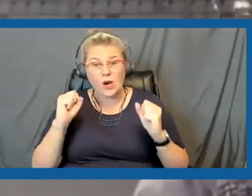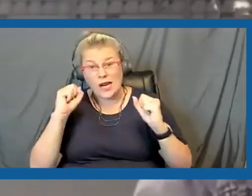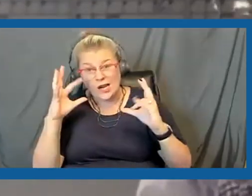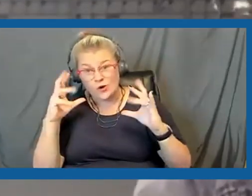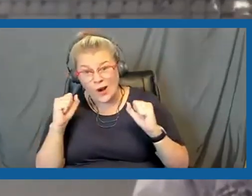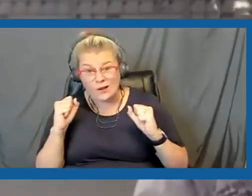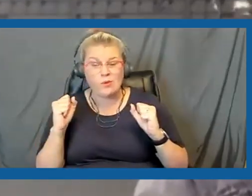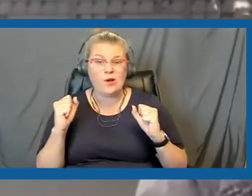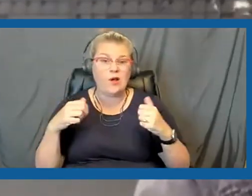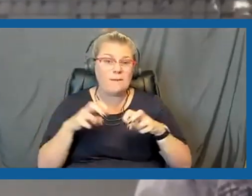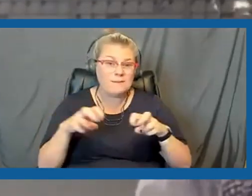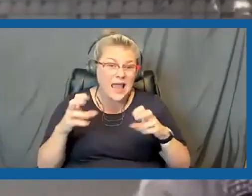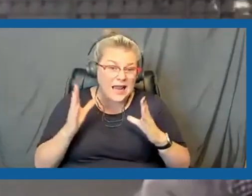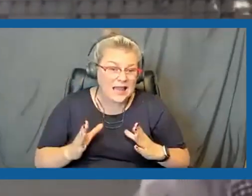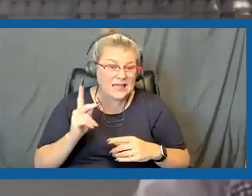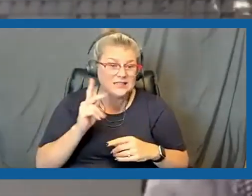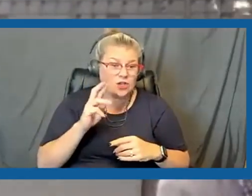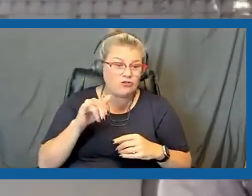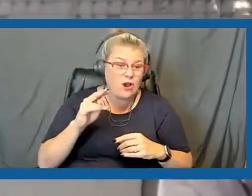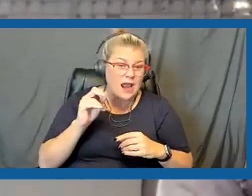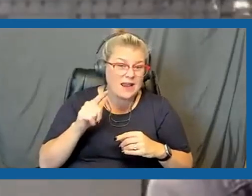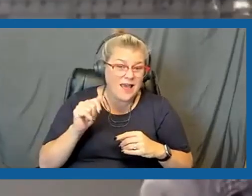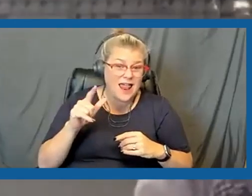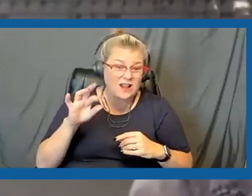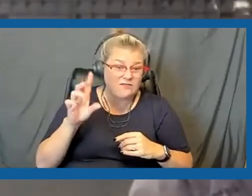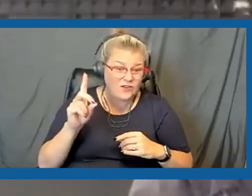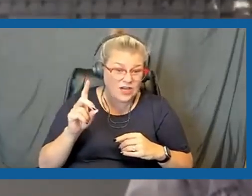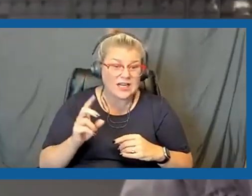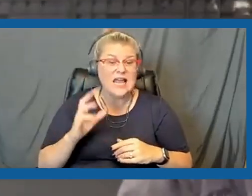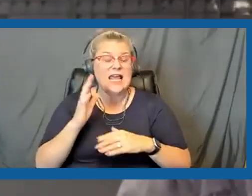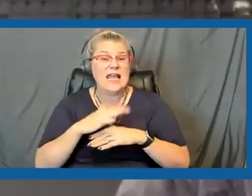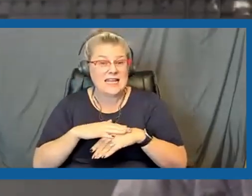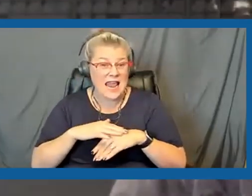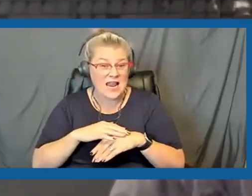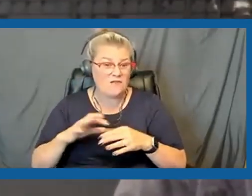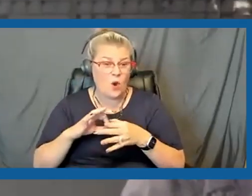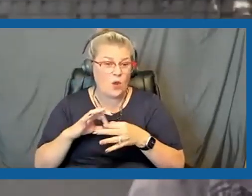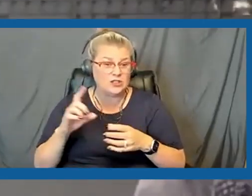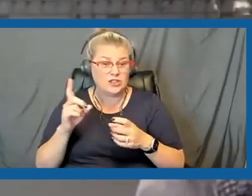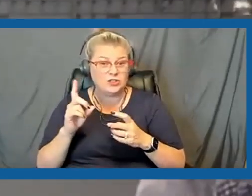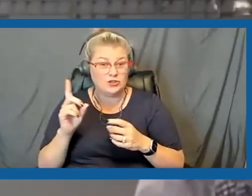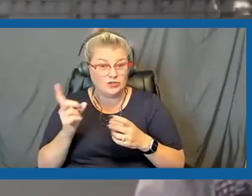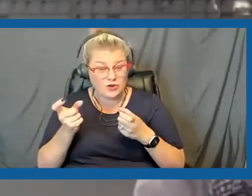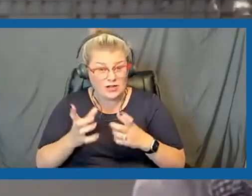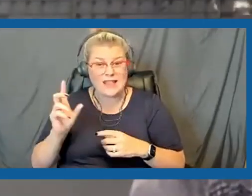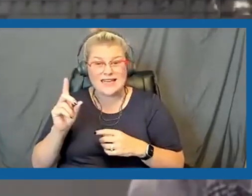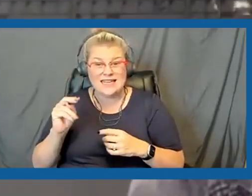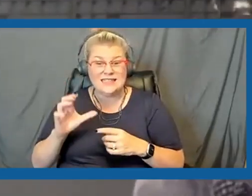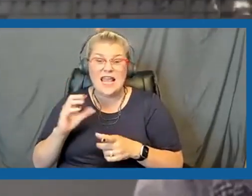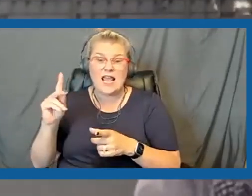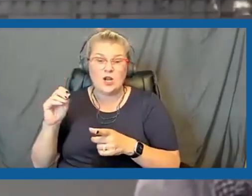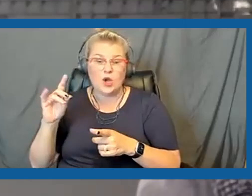incredible panelists, Cranell Alfred, Native Coalition Director at the DNC, and Cody